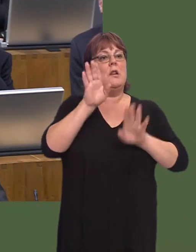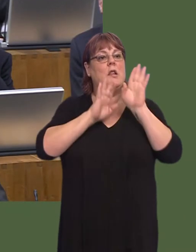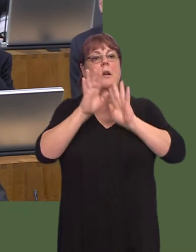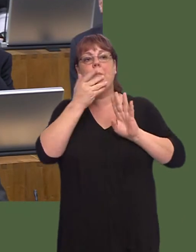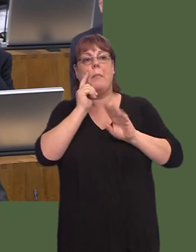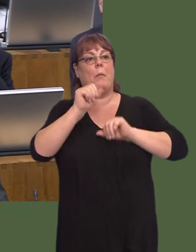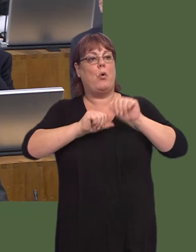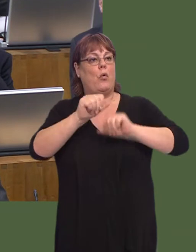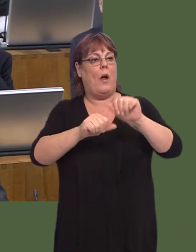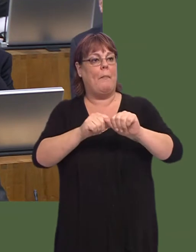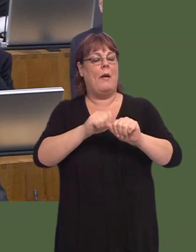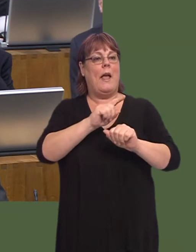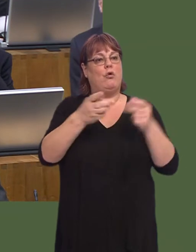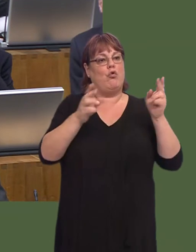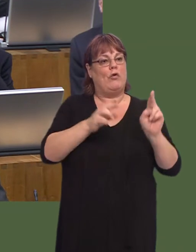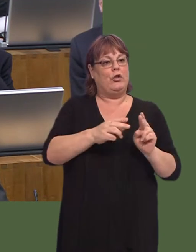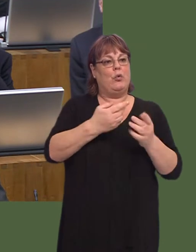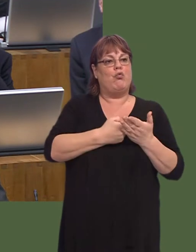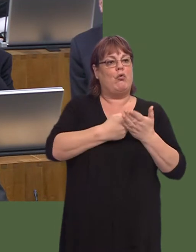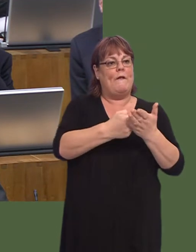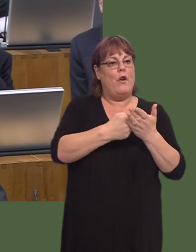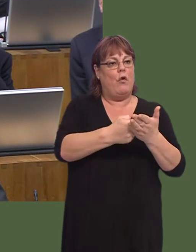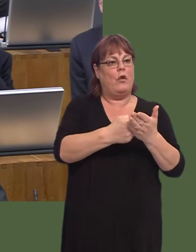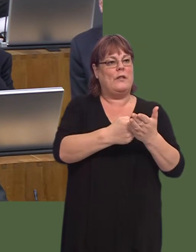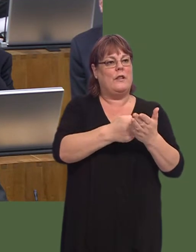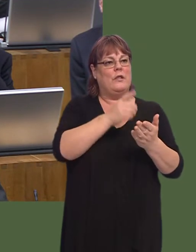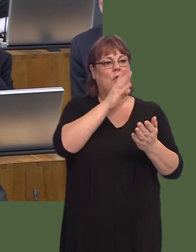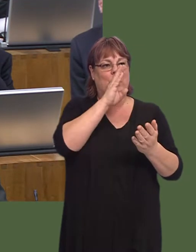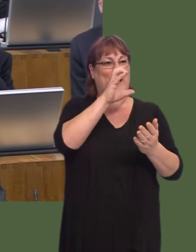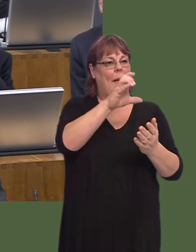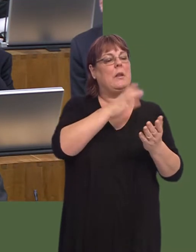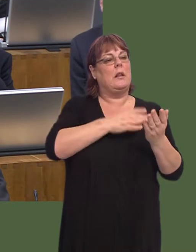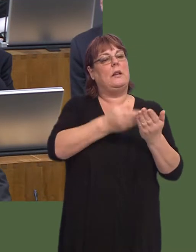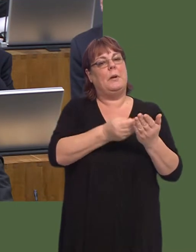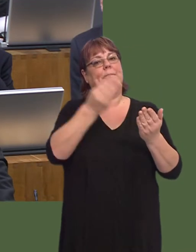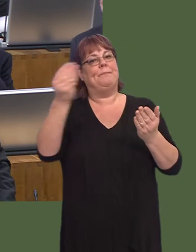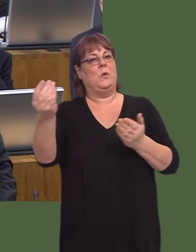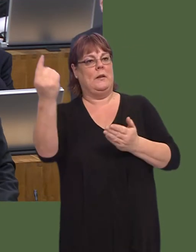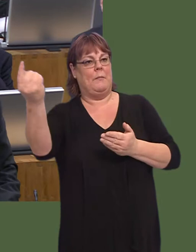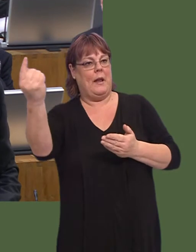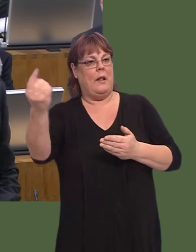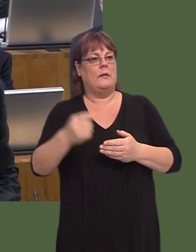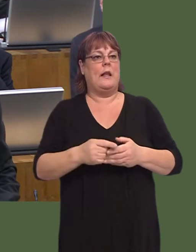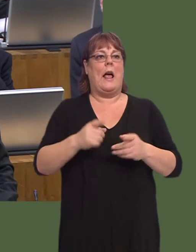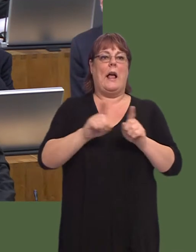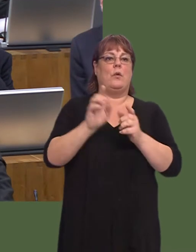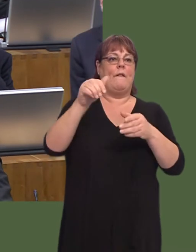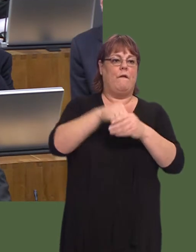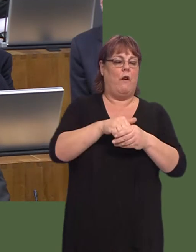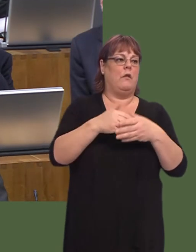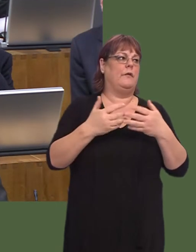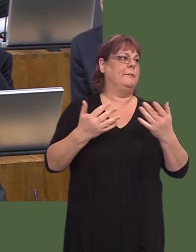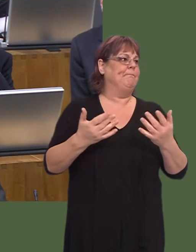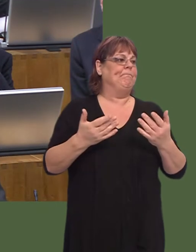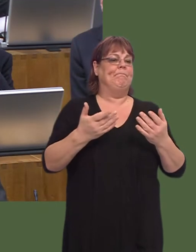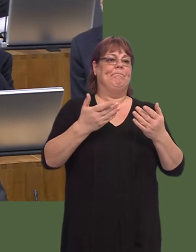programme is to reduce inappropriate referrals, to examine the way in which specialist mental health services work with primary care and others in social services, education